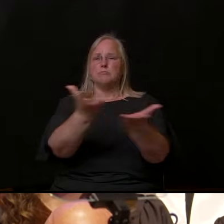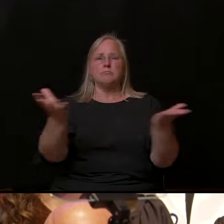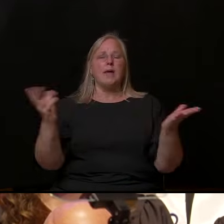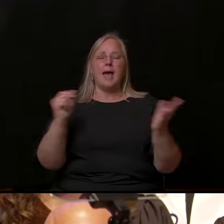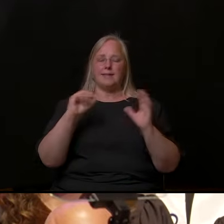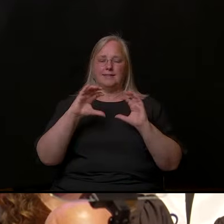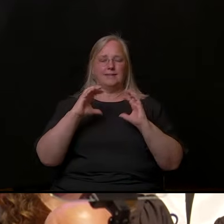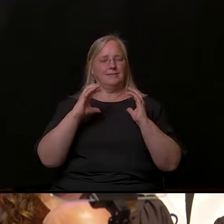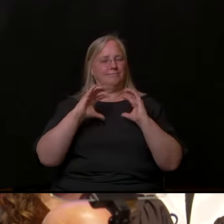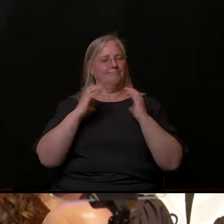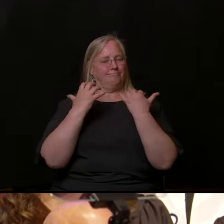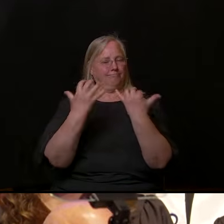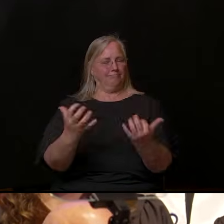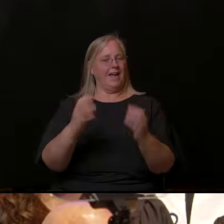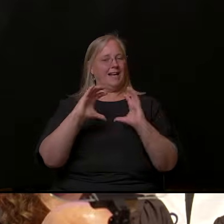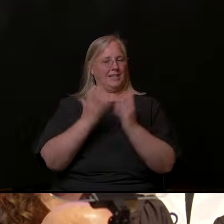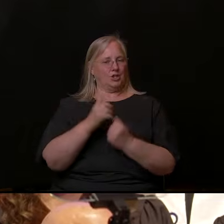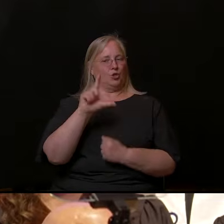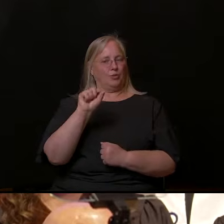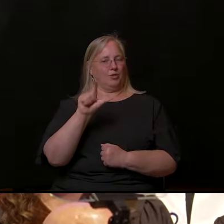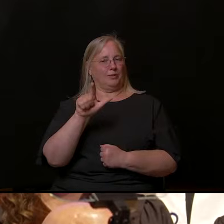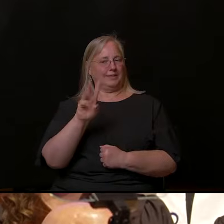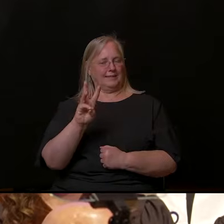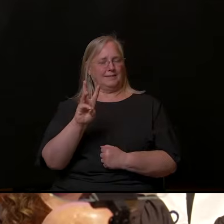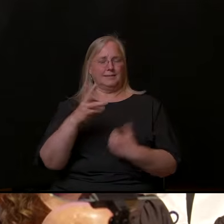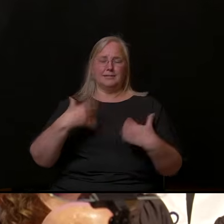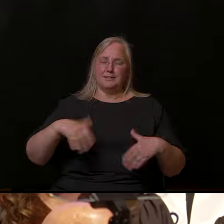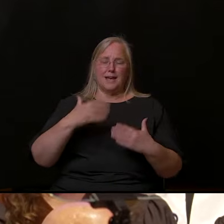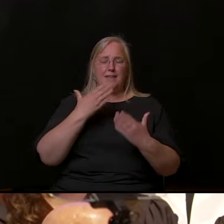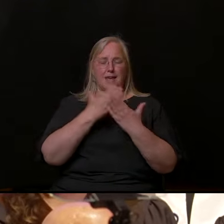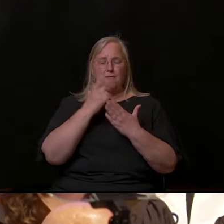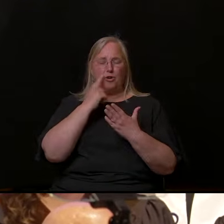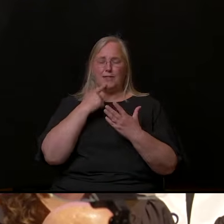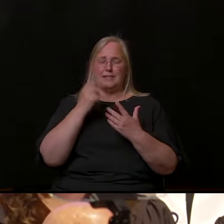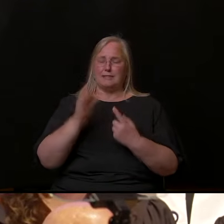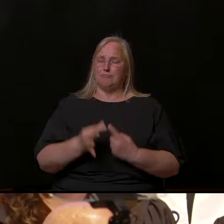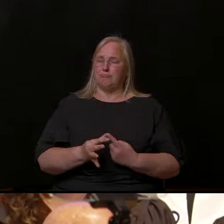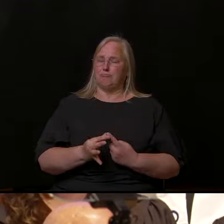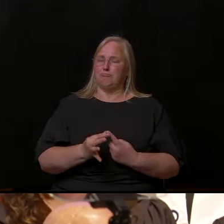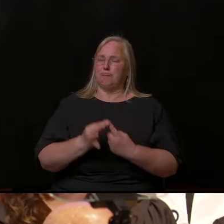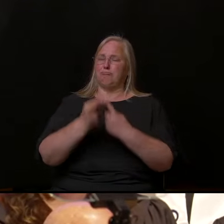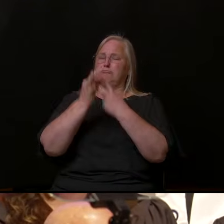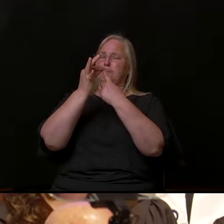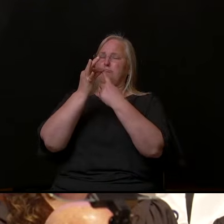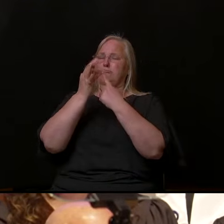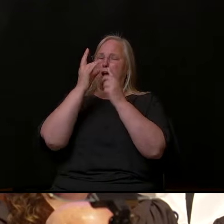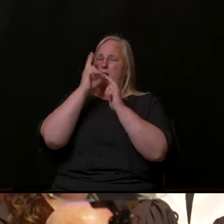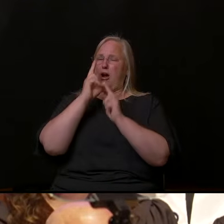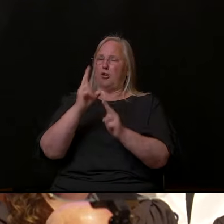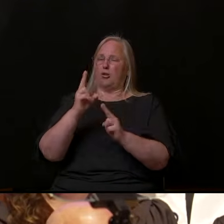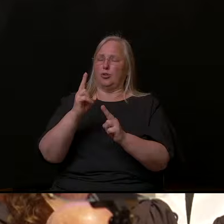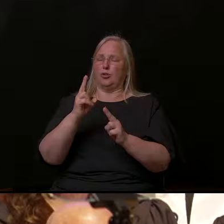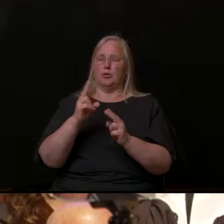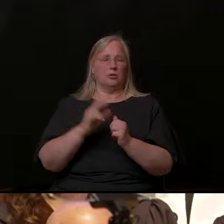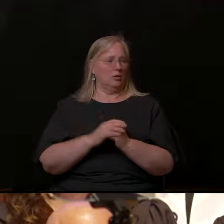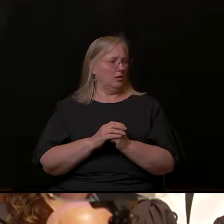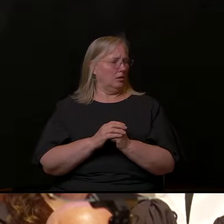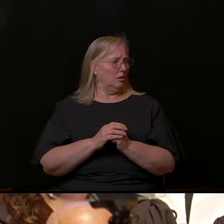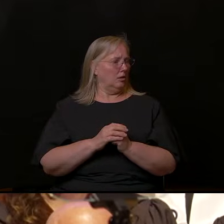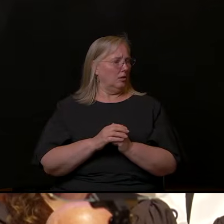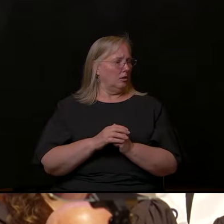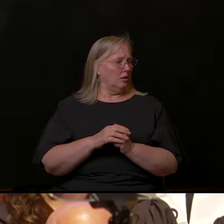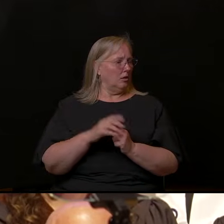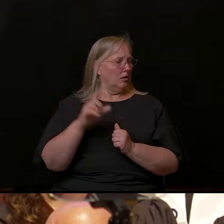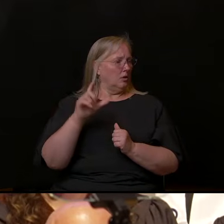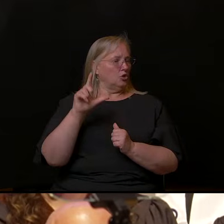of 2026, thank you for this extraordinary honor. 20 years ago, I